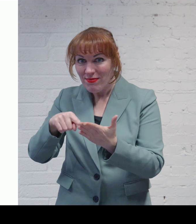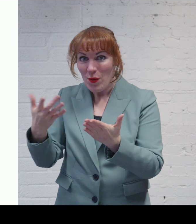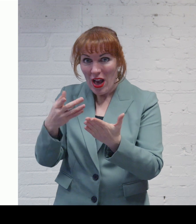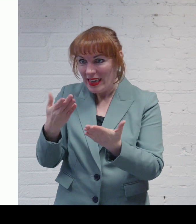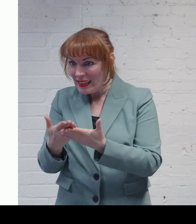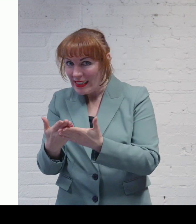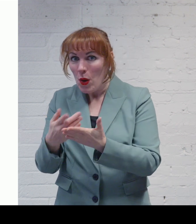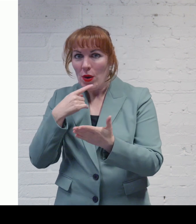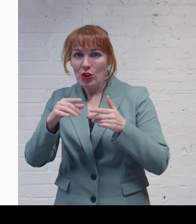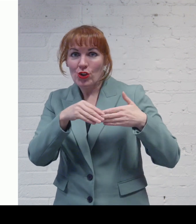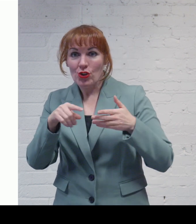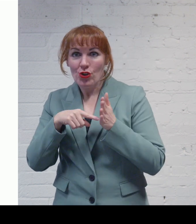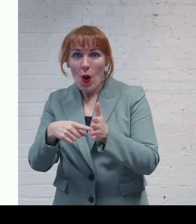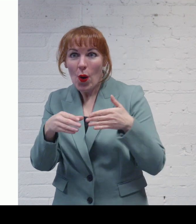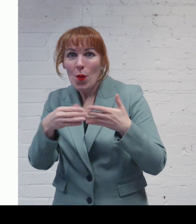seat is located.